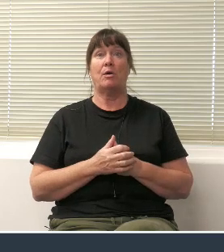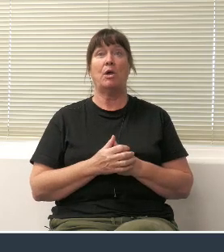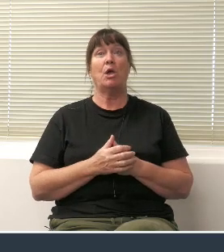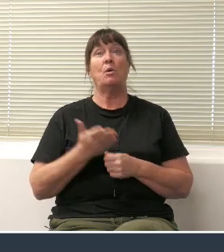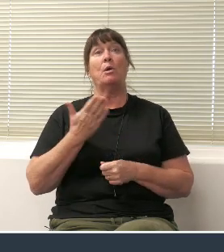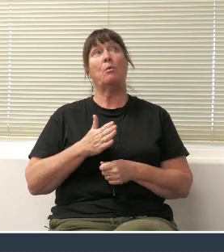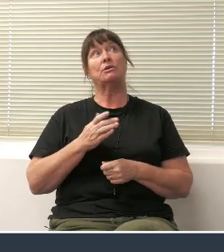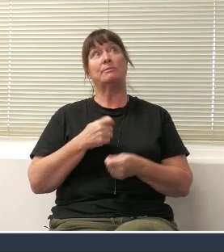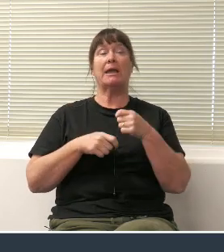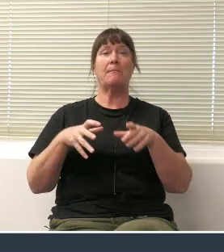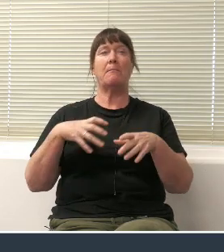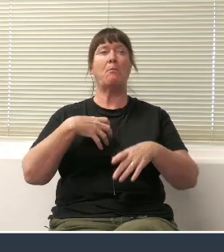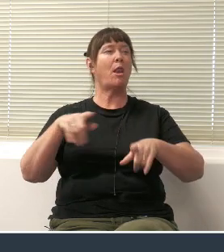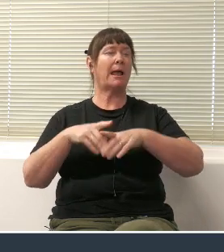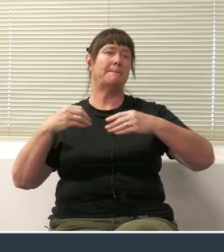more businesslike.